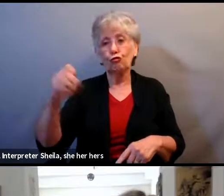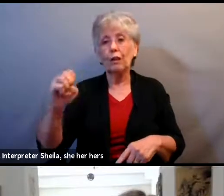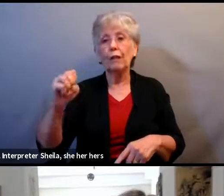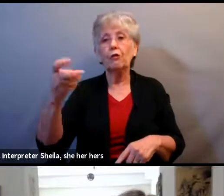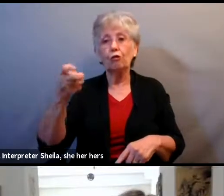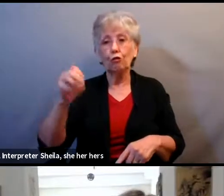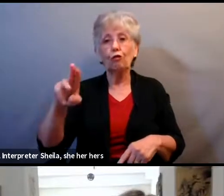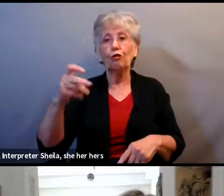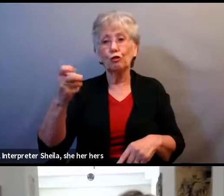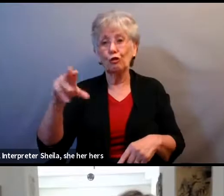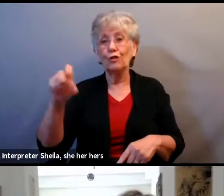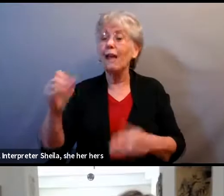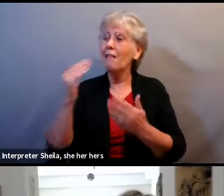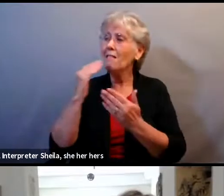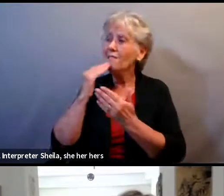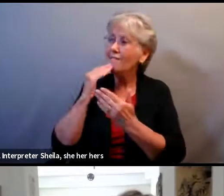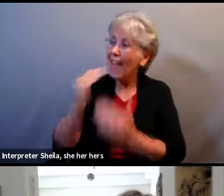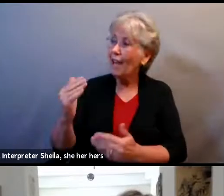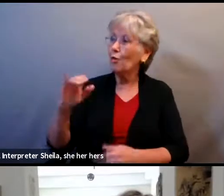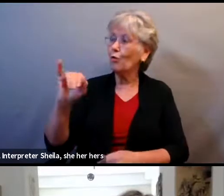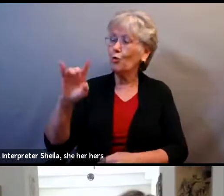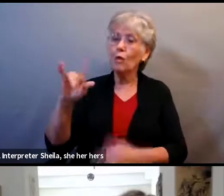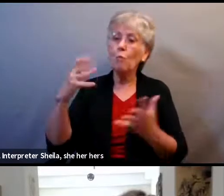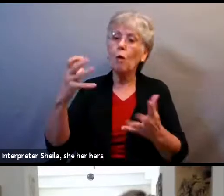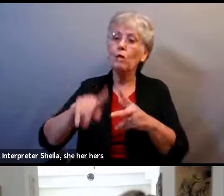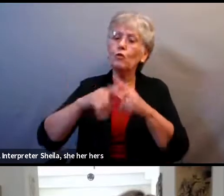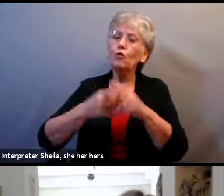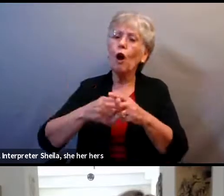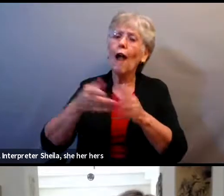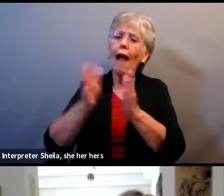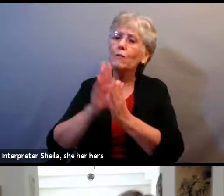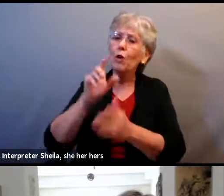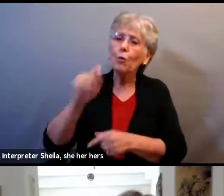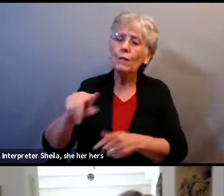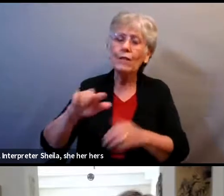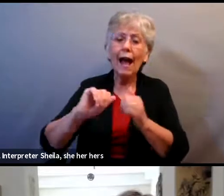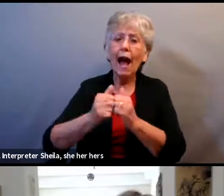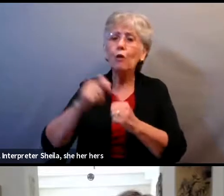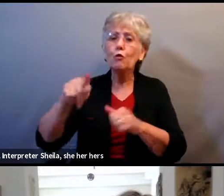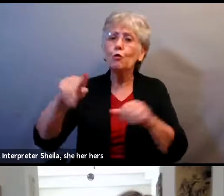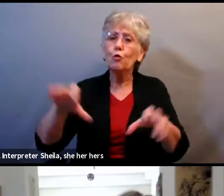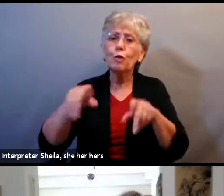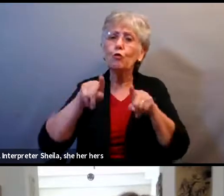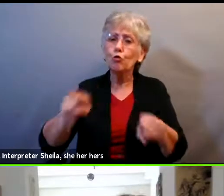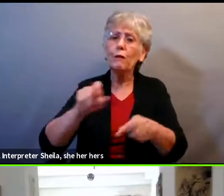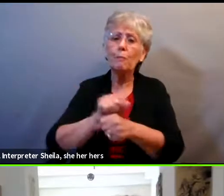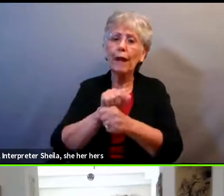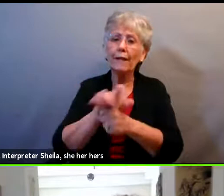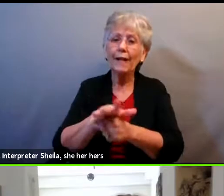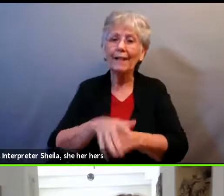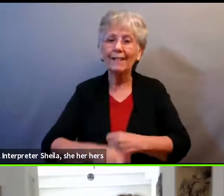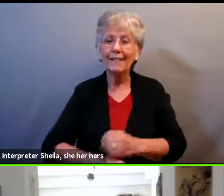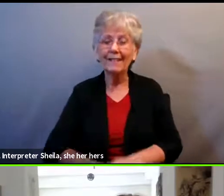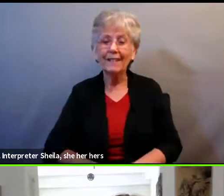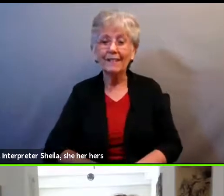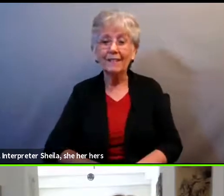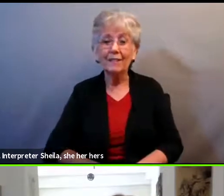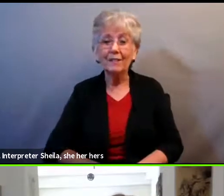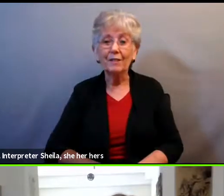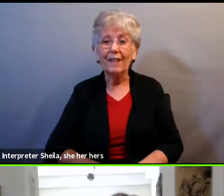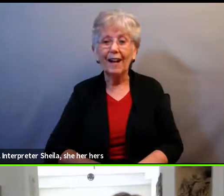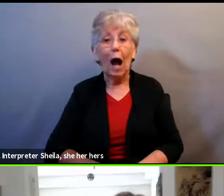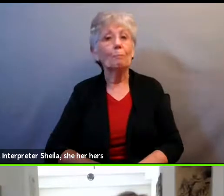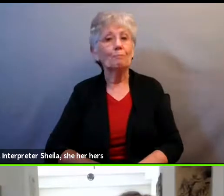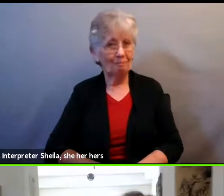Thank you so much, Judy. We want to start off by asking you, how have you been doing during this pandemic? It's a